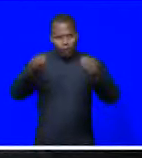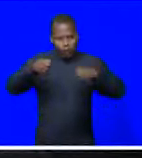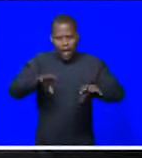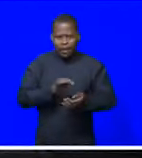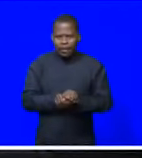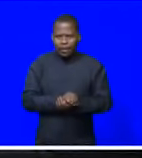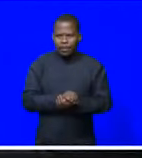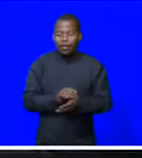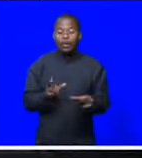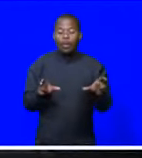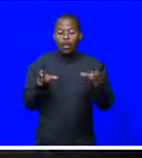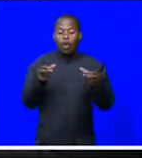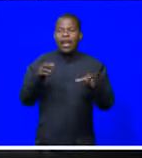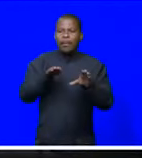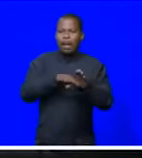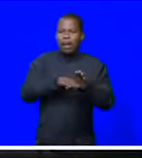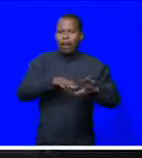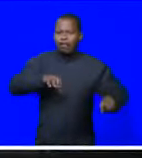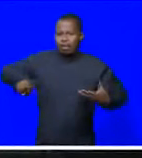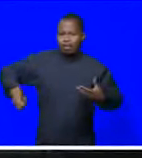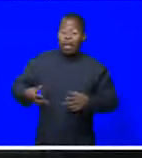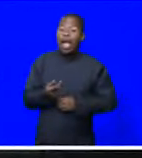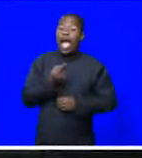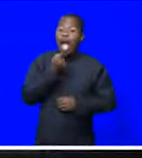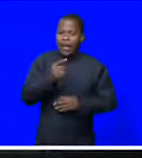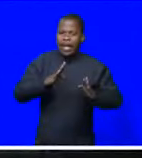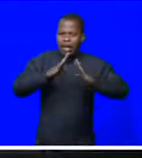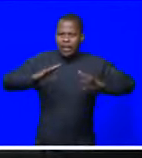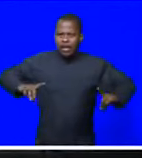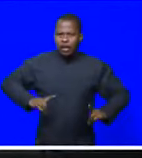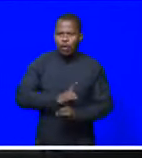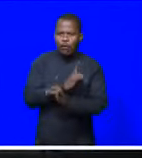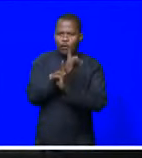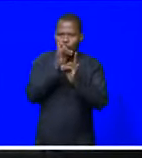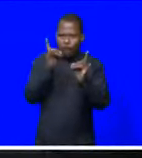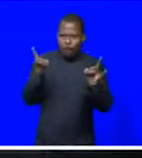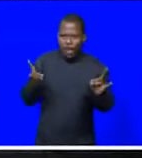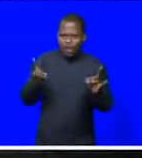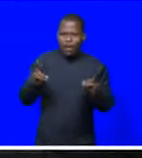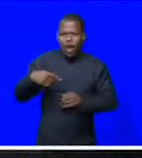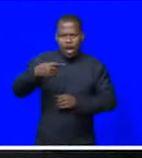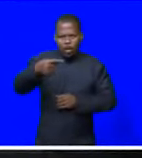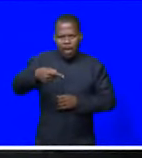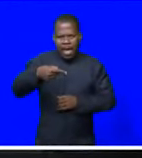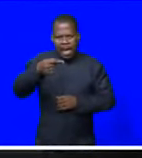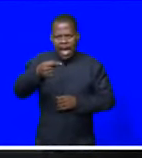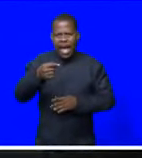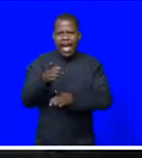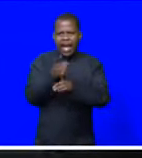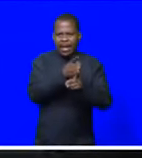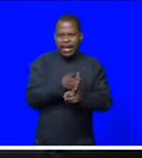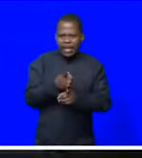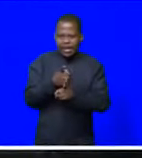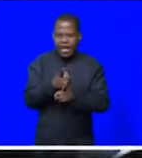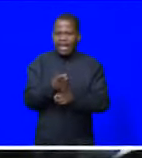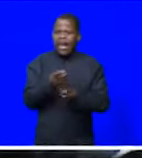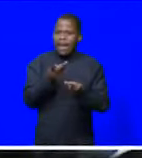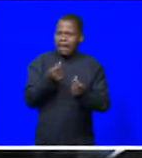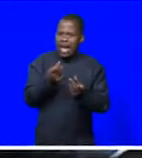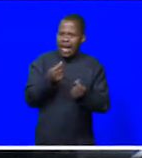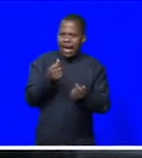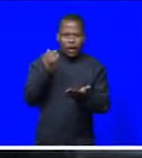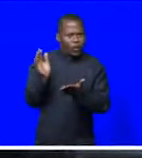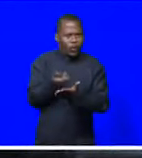Some members of the Public Account Committee say the ministry should continue pursuing the alleged fraudulent payment of Santa Lucia Funeral